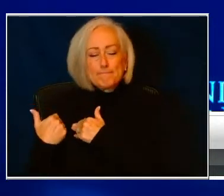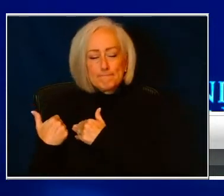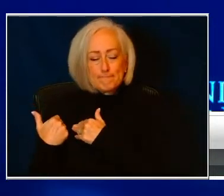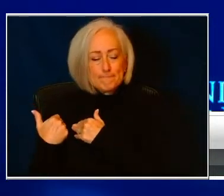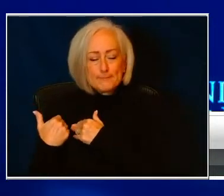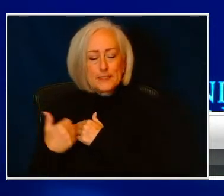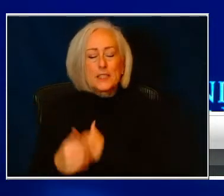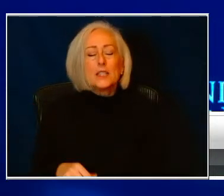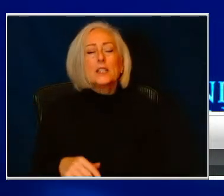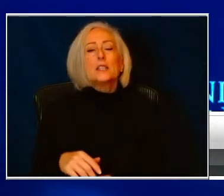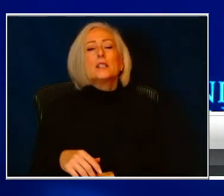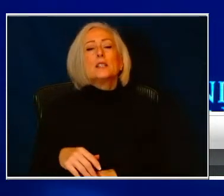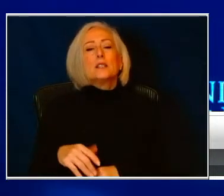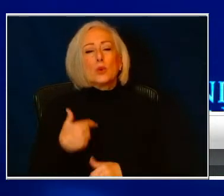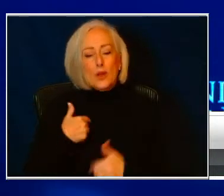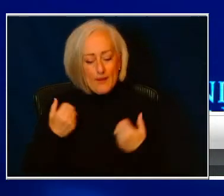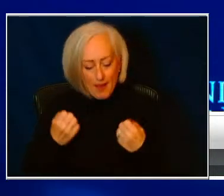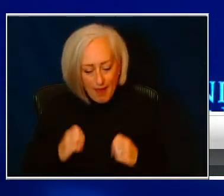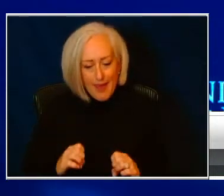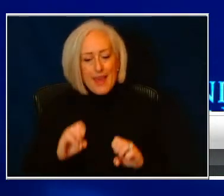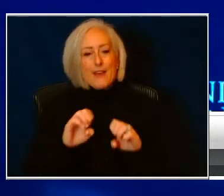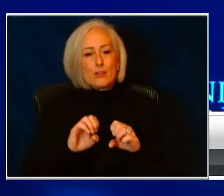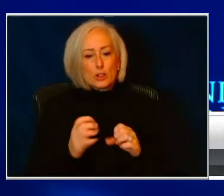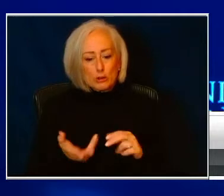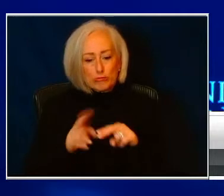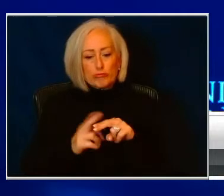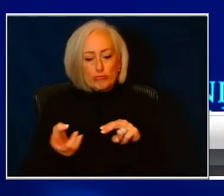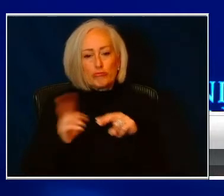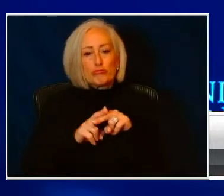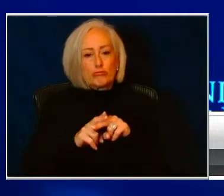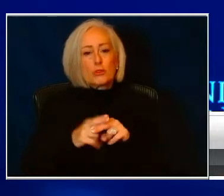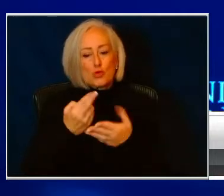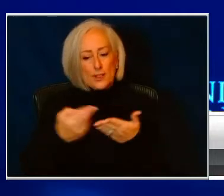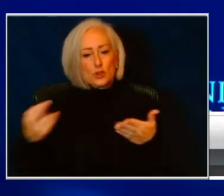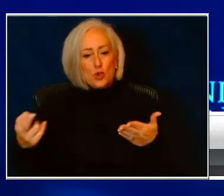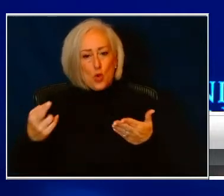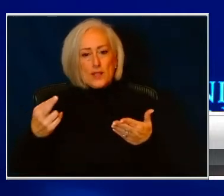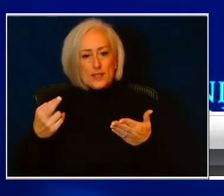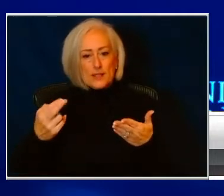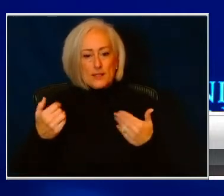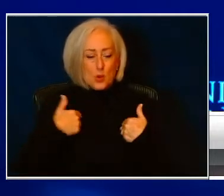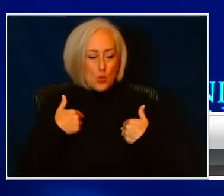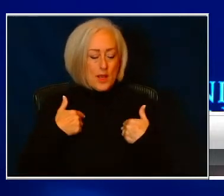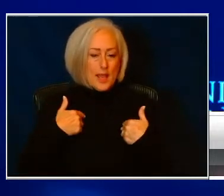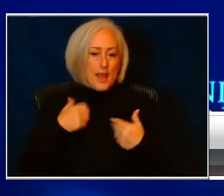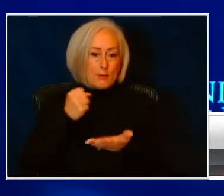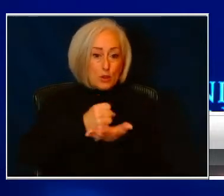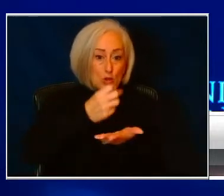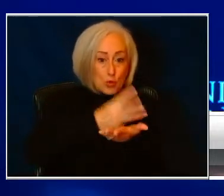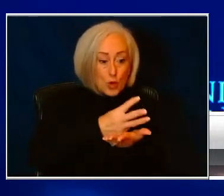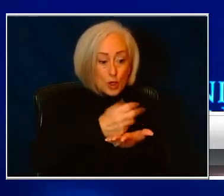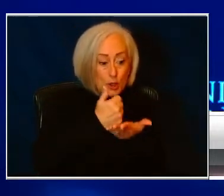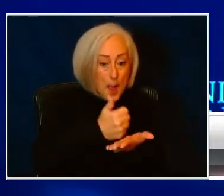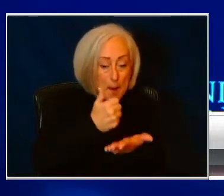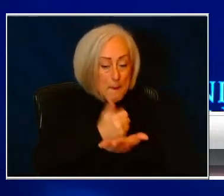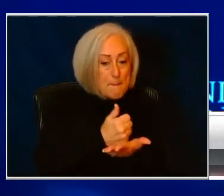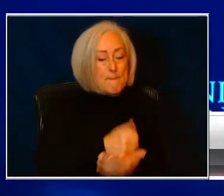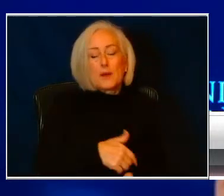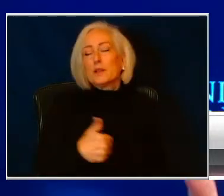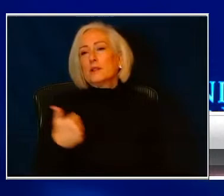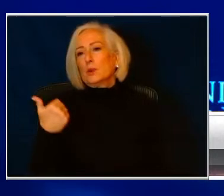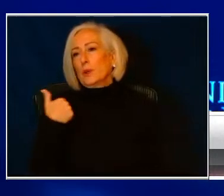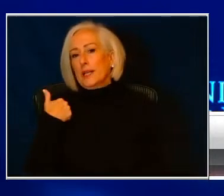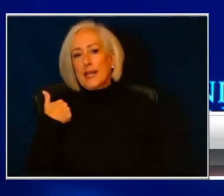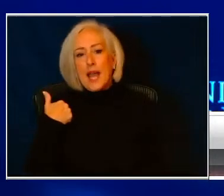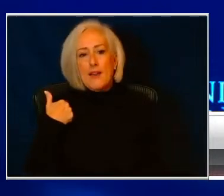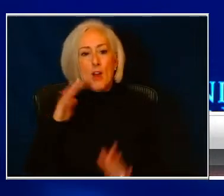lot of effort into building up our caregiver resources. We have social workers who could help, and we have